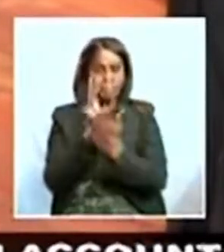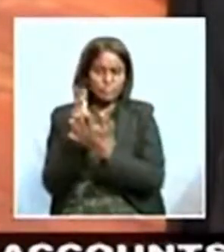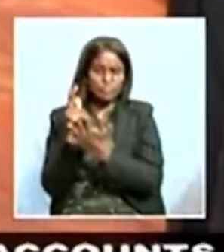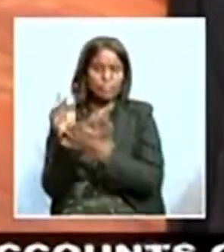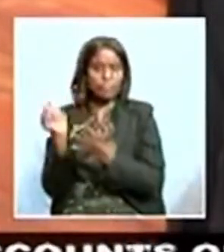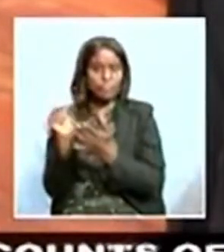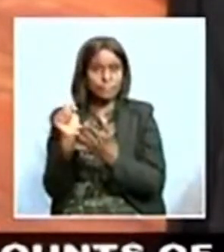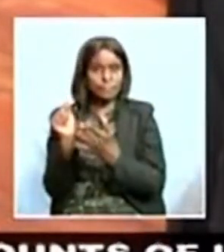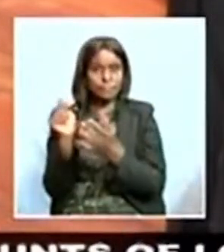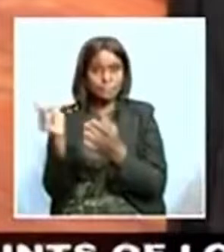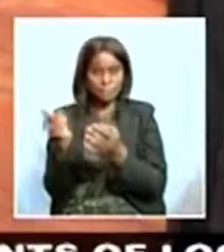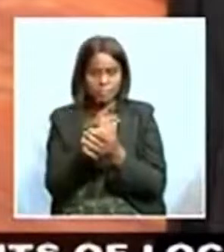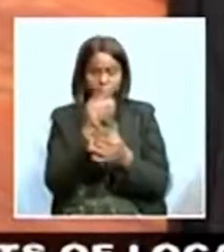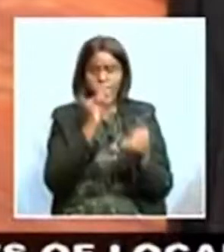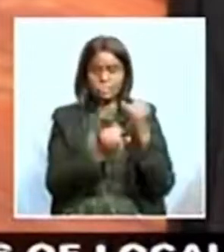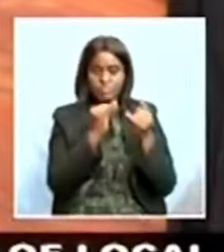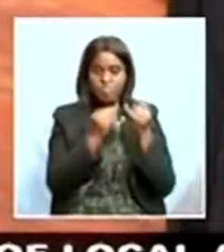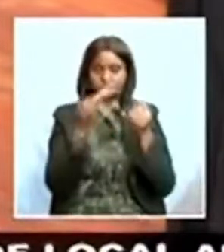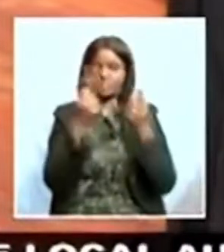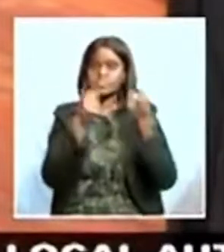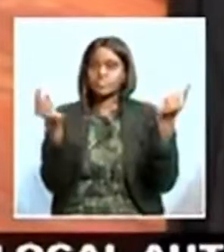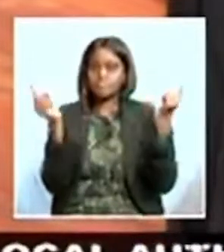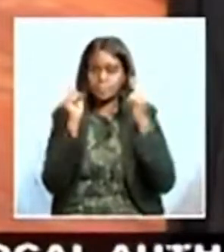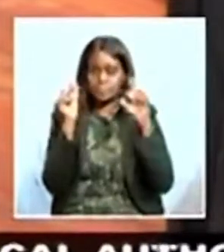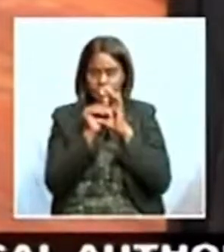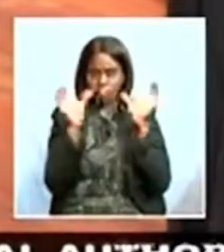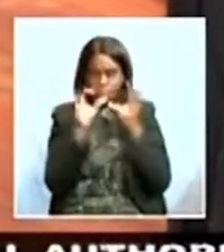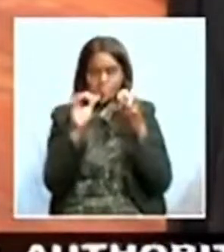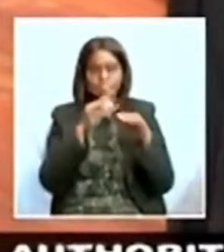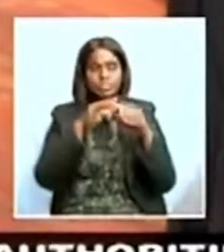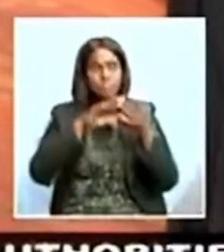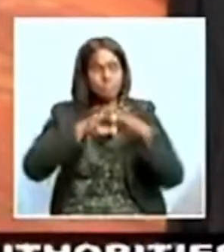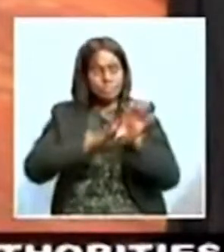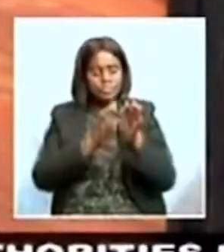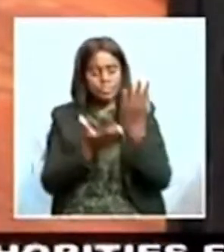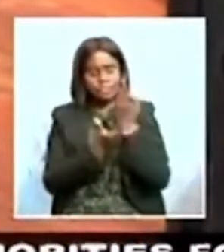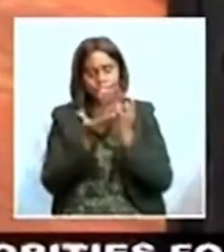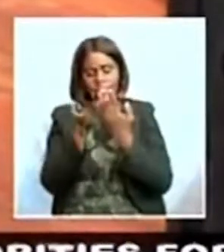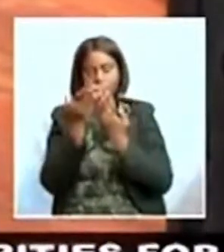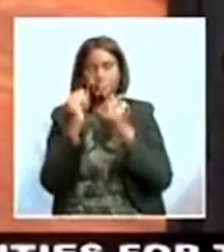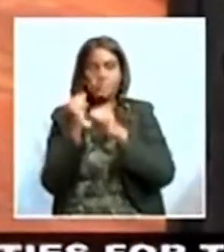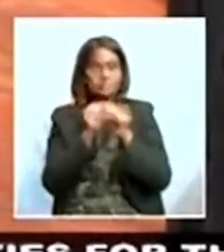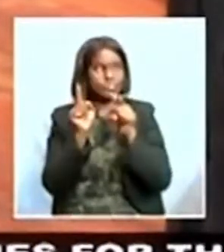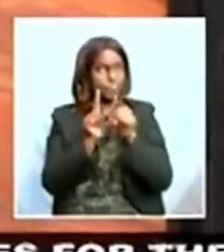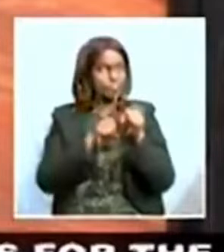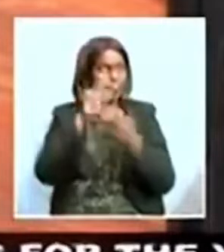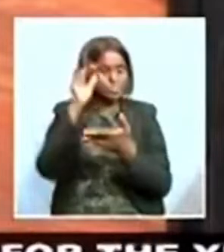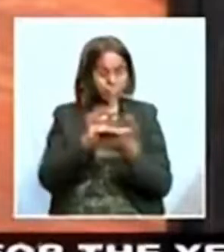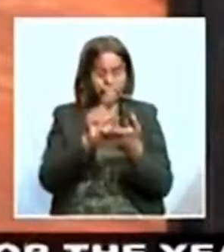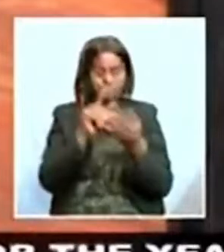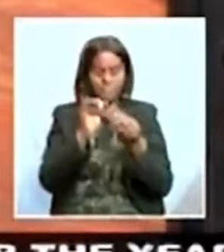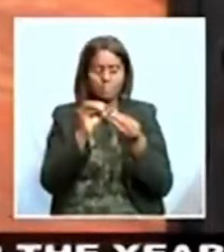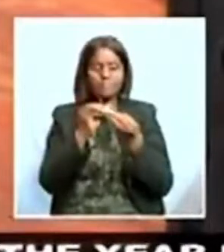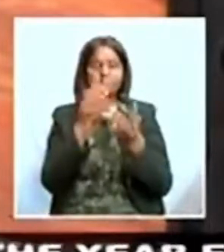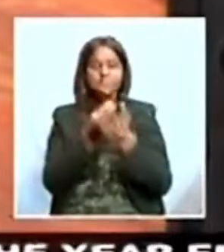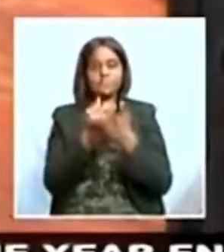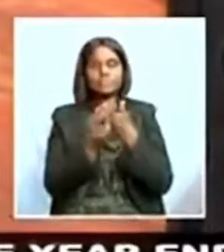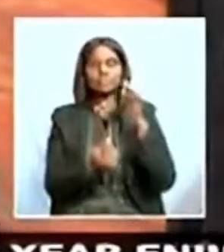toilet. Completion of a offense at the council truck park to improve security and reduce revenue